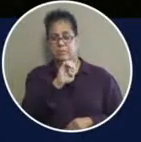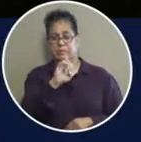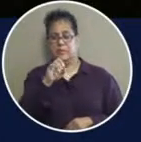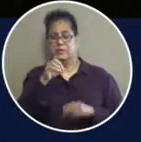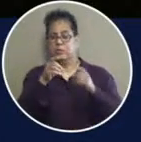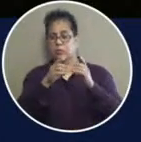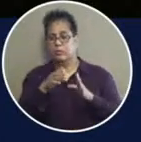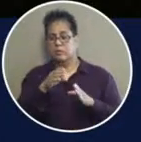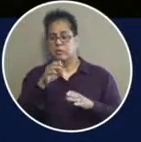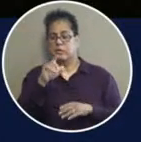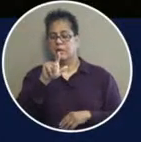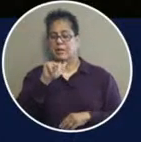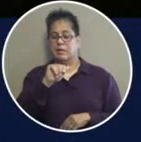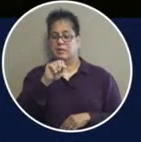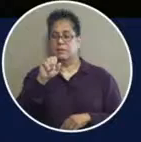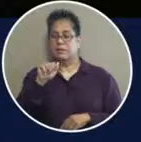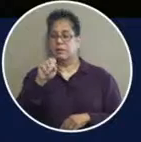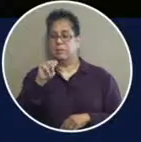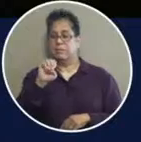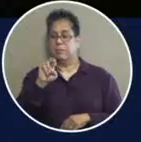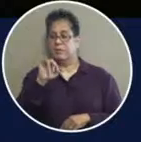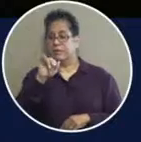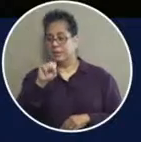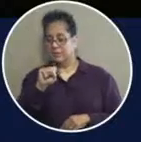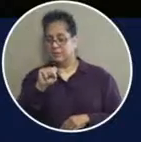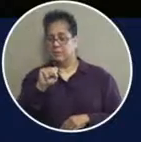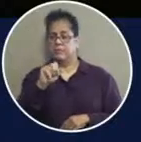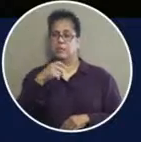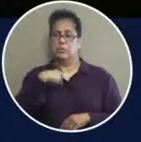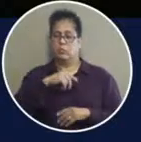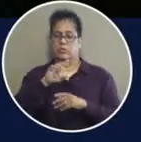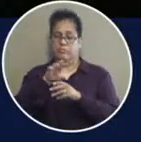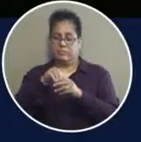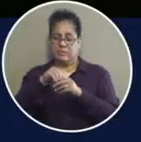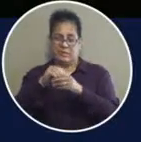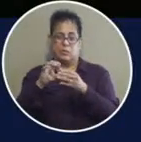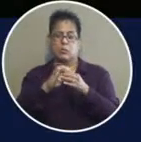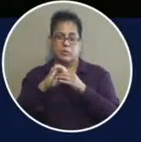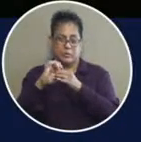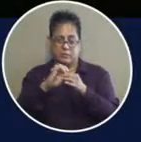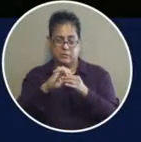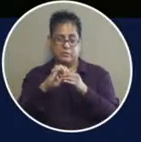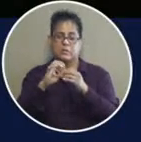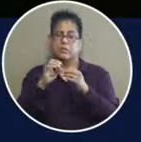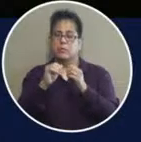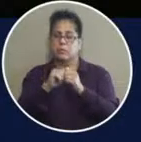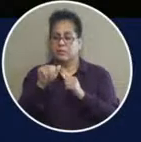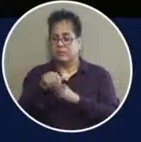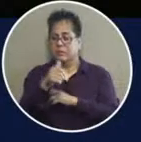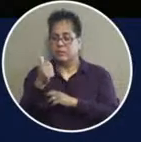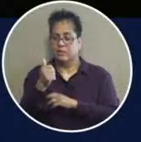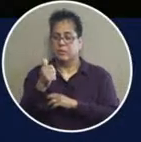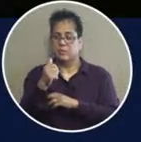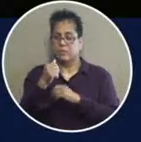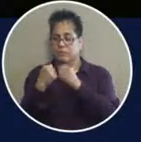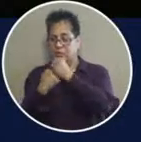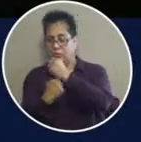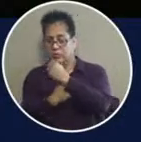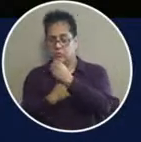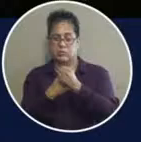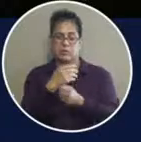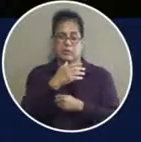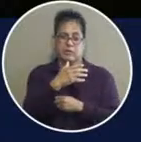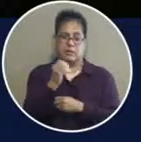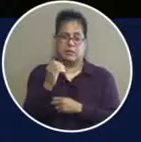Americas Immigrant Advocacy Center. We are also part of the coalition with the foundation and